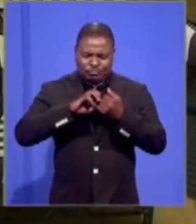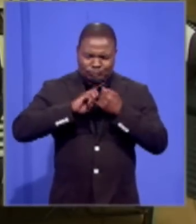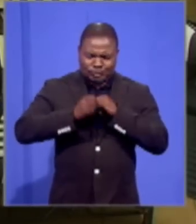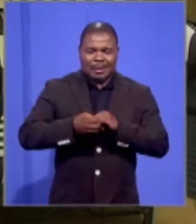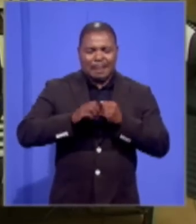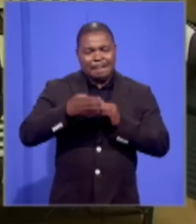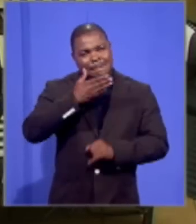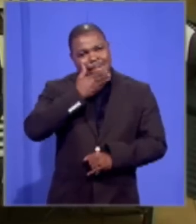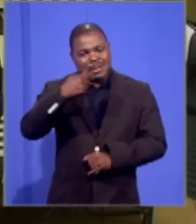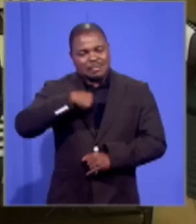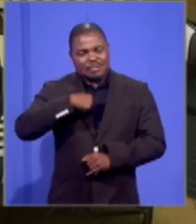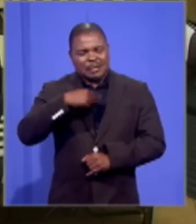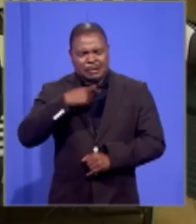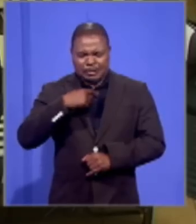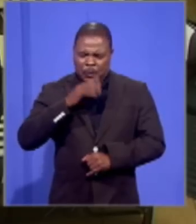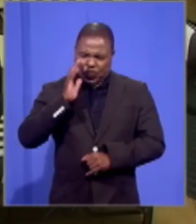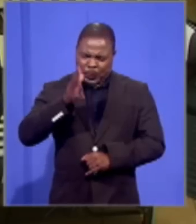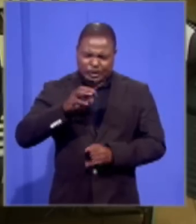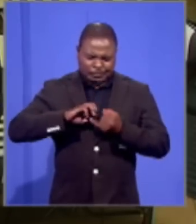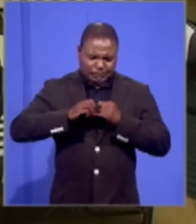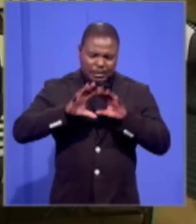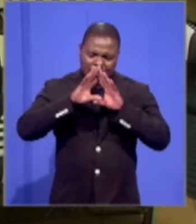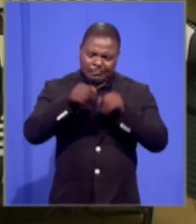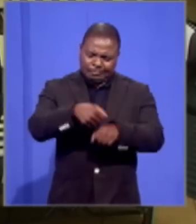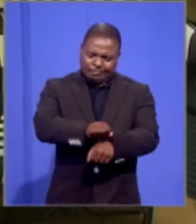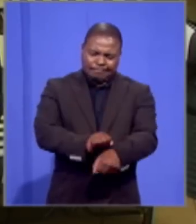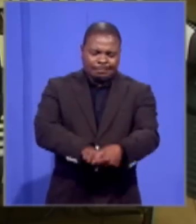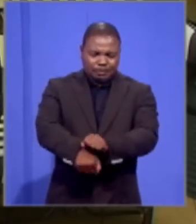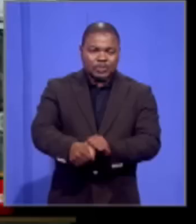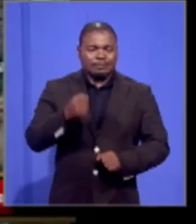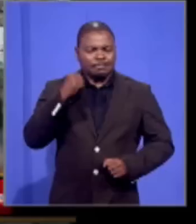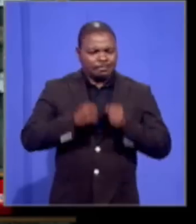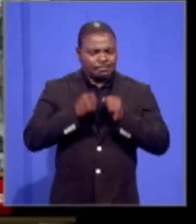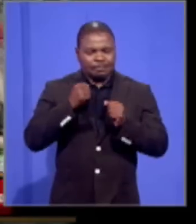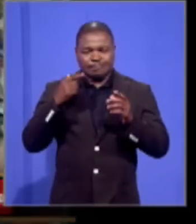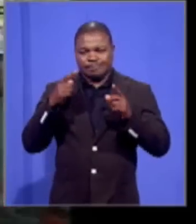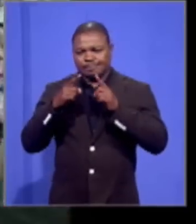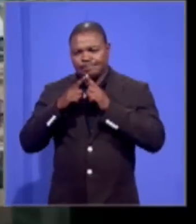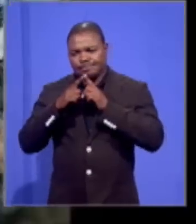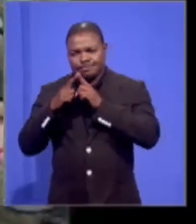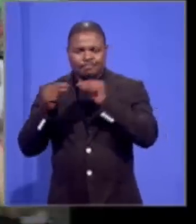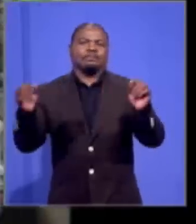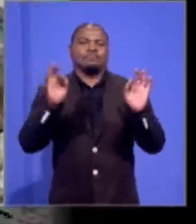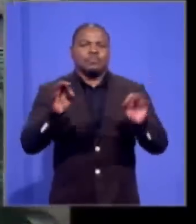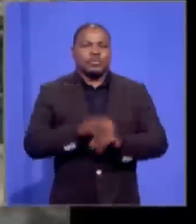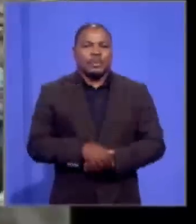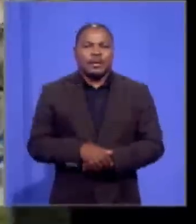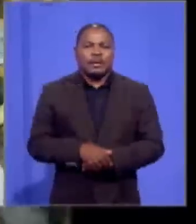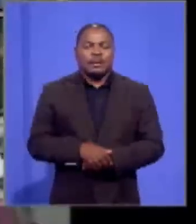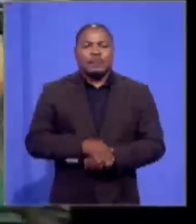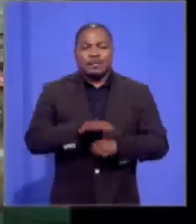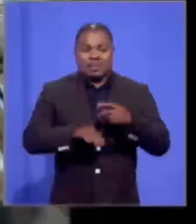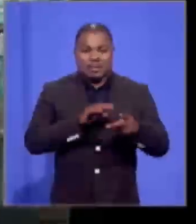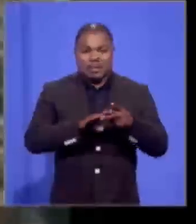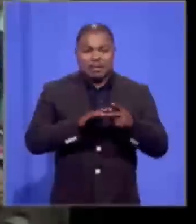ntsha ka bonna matlaka ka moka gore ke kgone kitima ke kgone go ifetša. Ntle le lebelo la dikilomitara